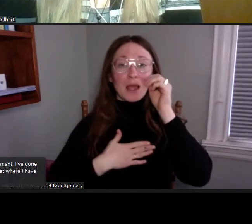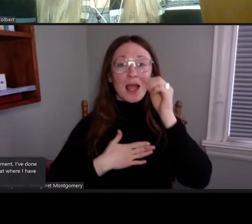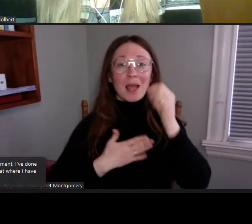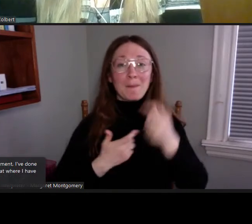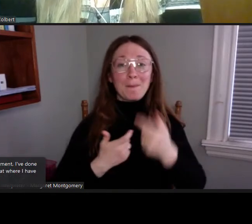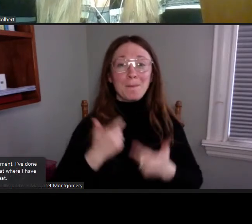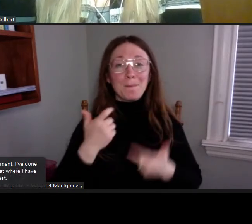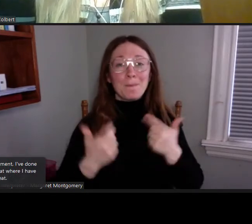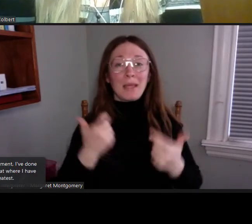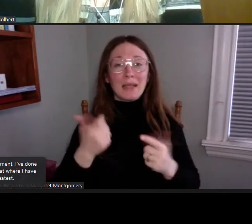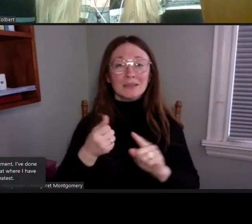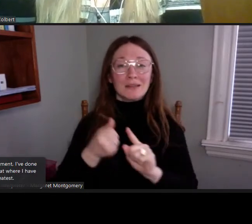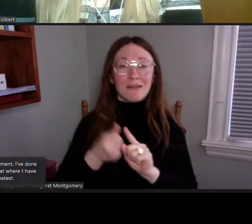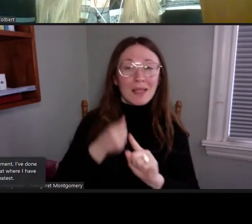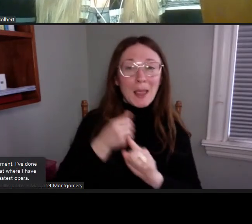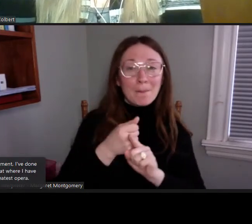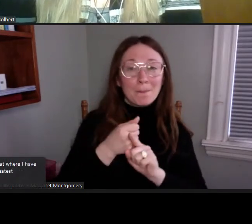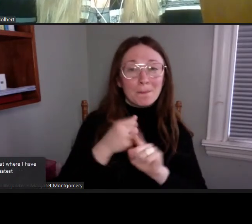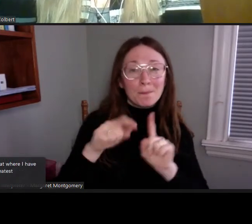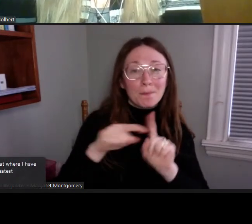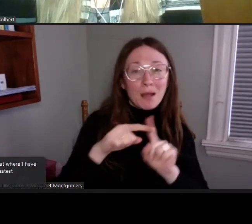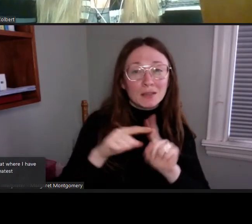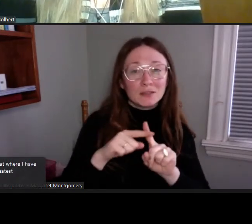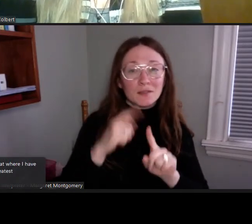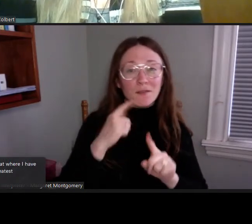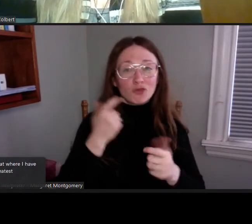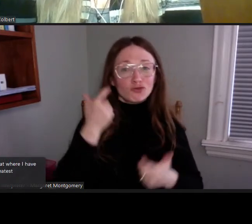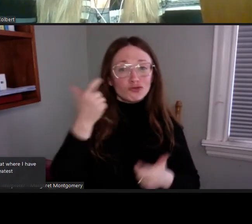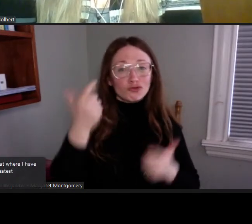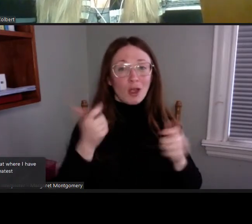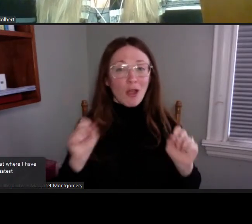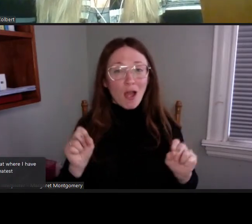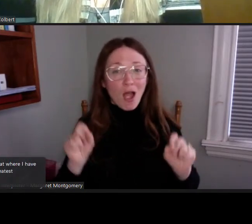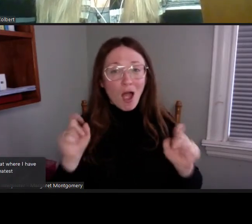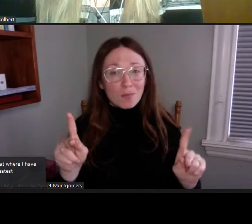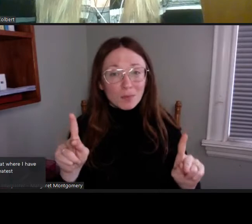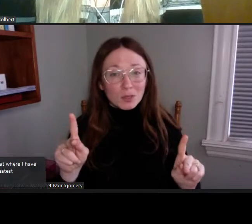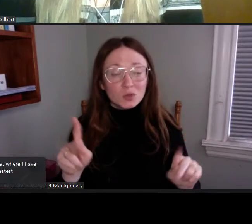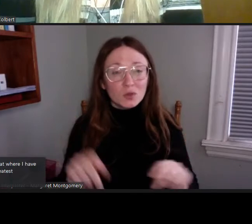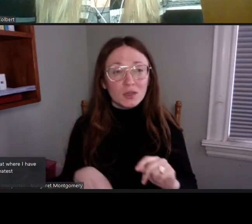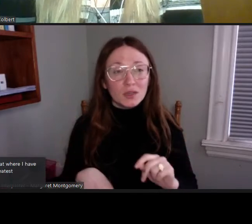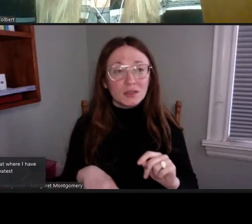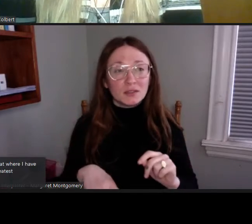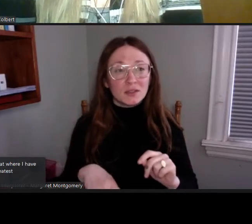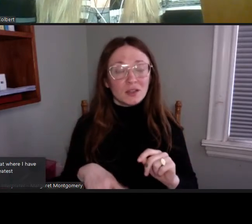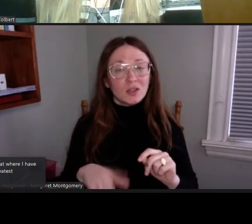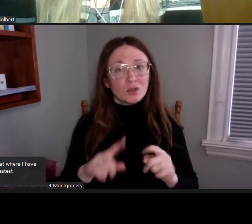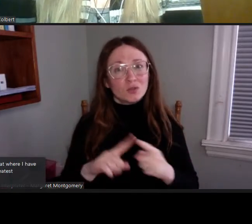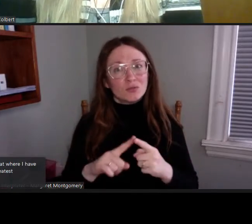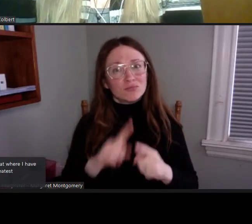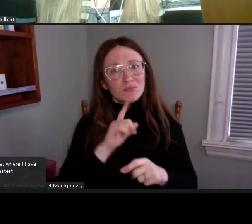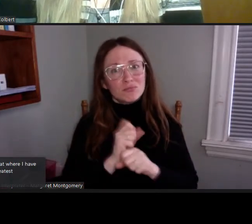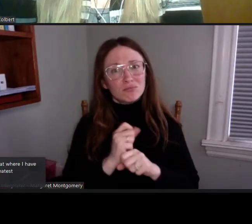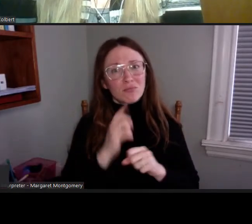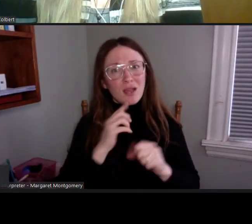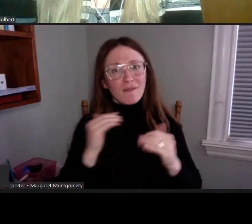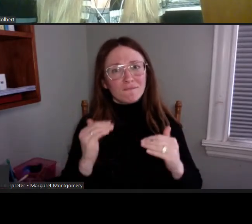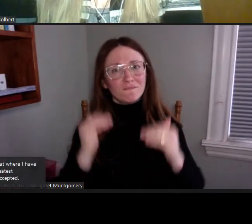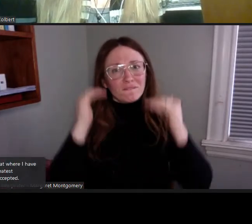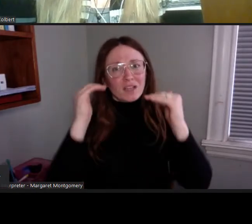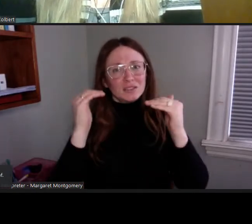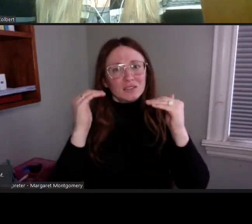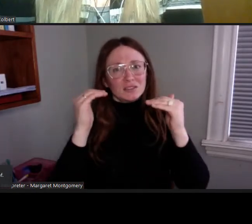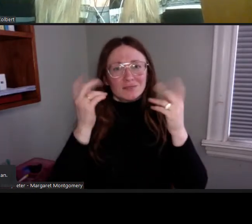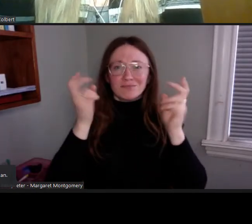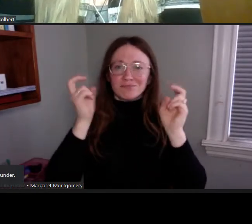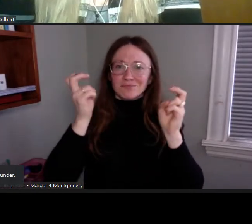the greatest opportunities to advance just acceptance of